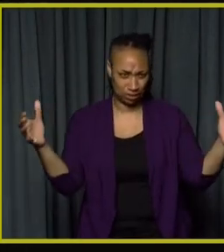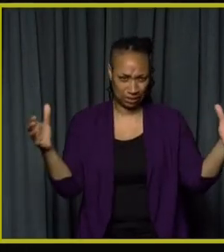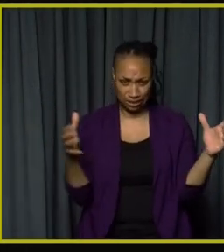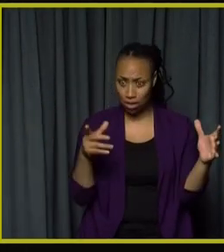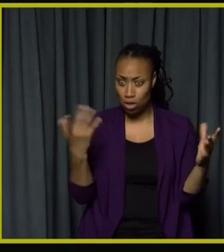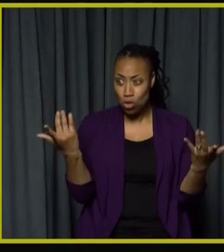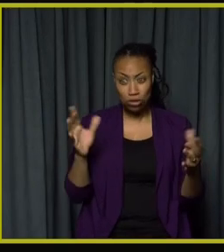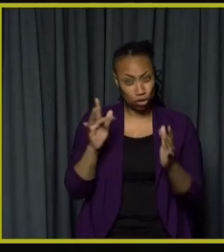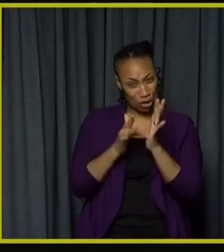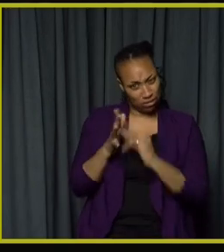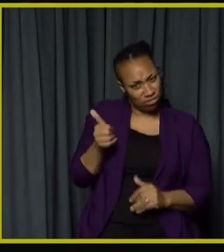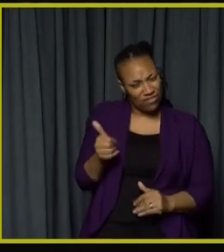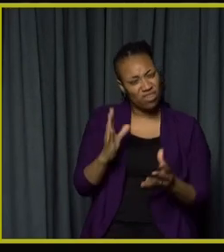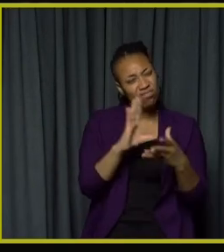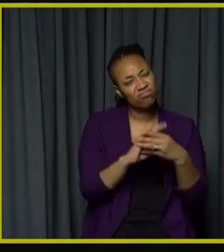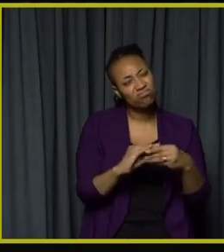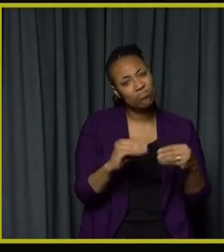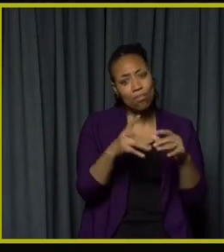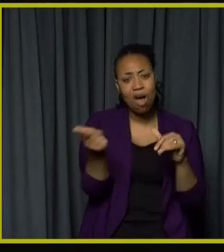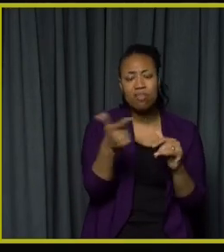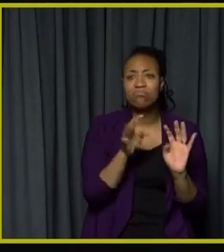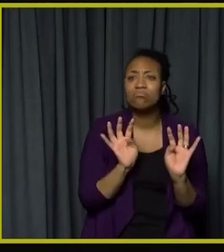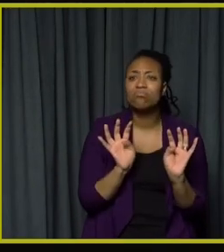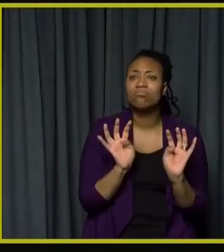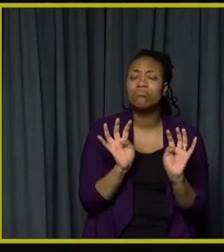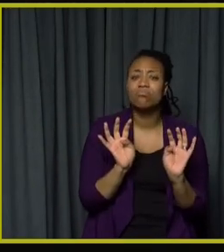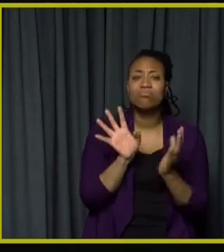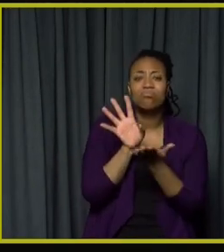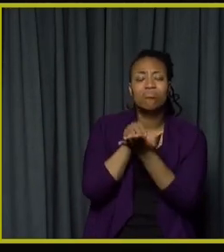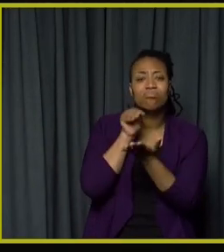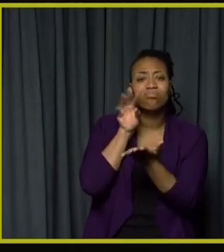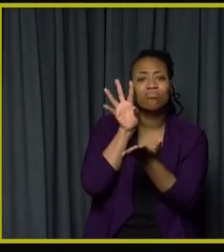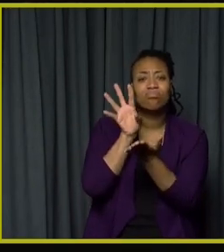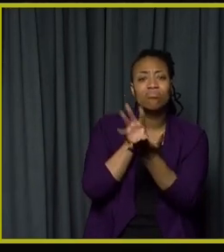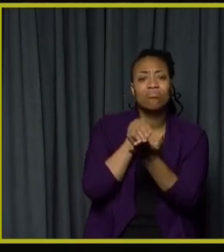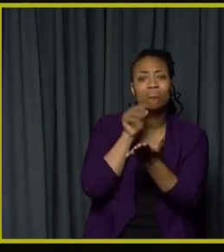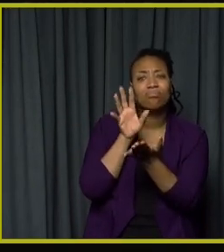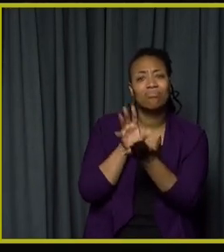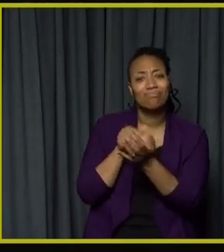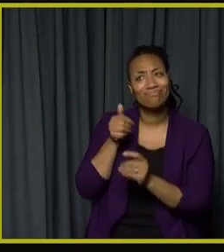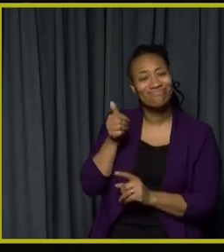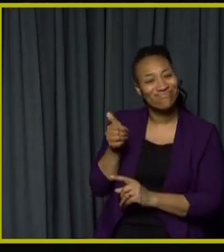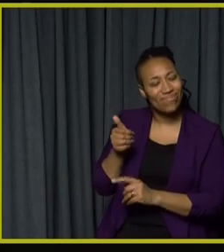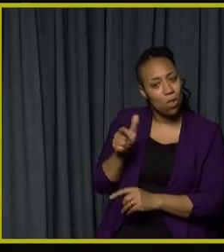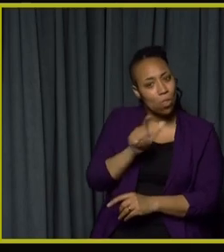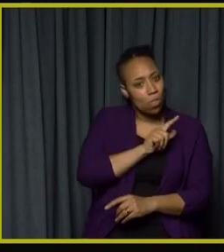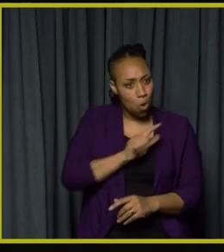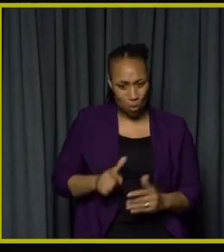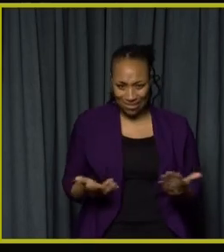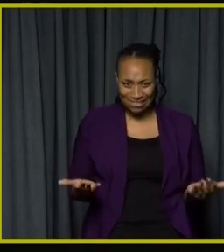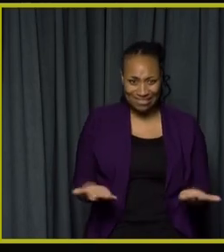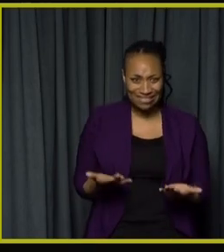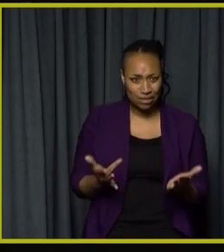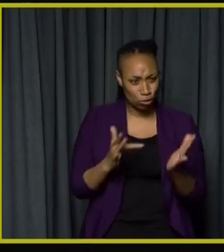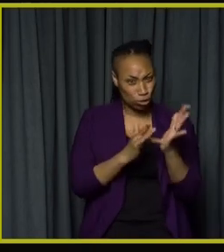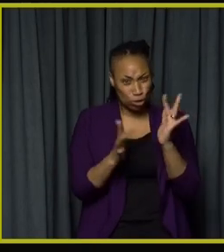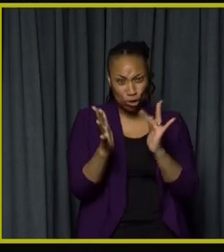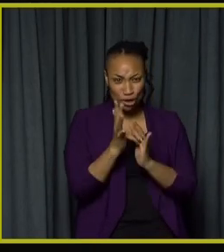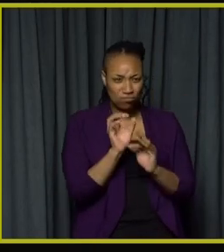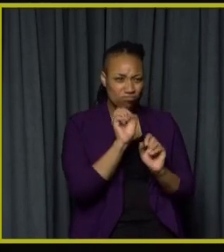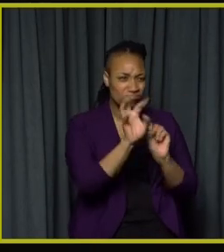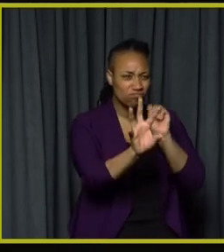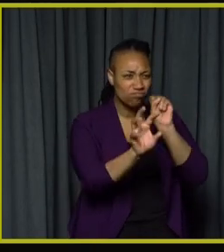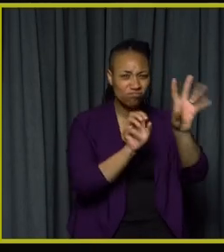and proclaim the year of the Lord's favor." When Jesus read those words at the synagogue in the ghetto of